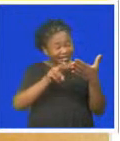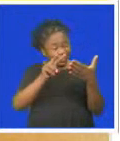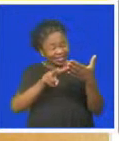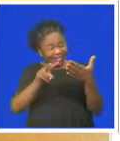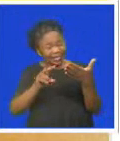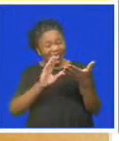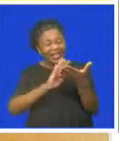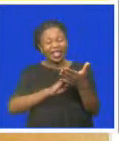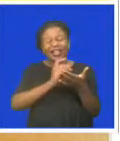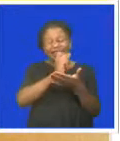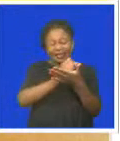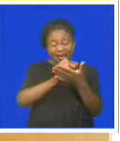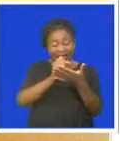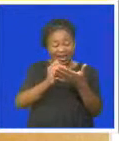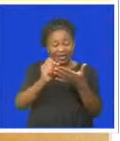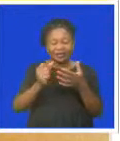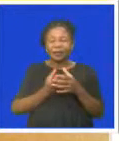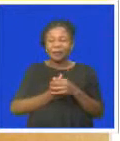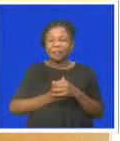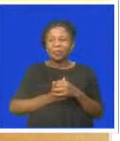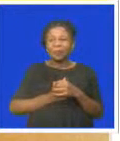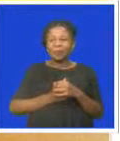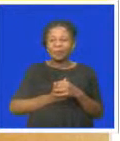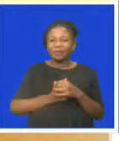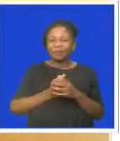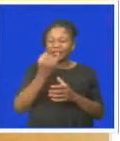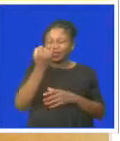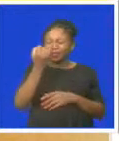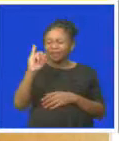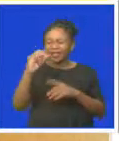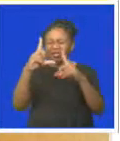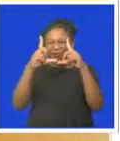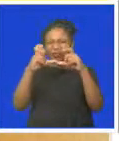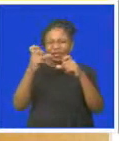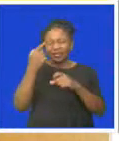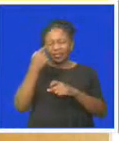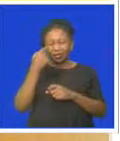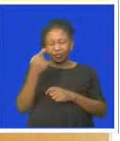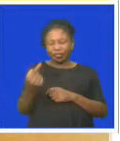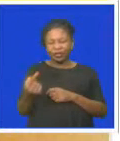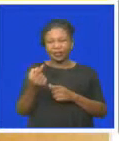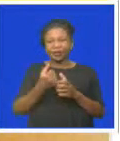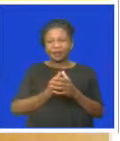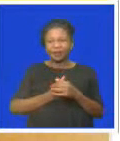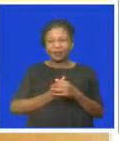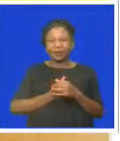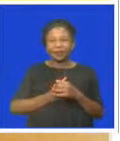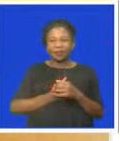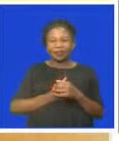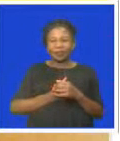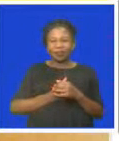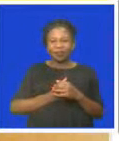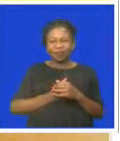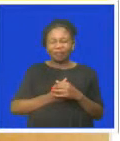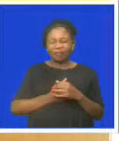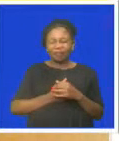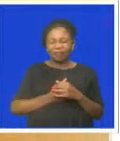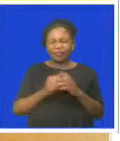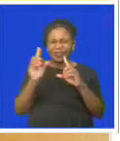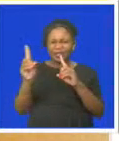them numbers. Let's look at the first picture. There's a teacher there. What is she